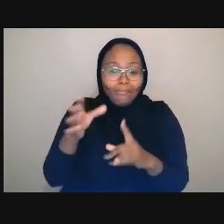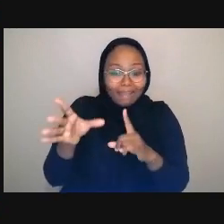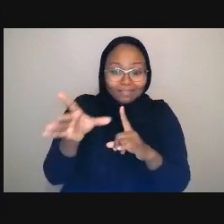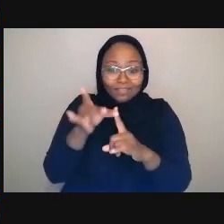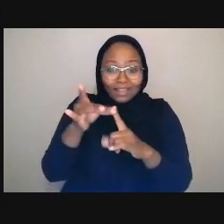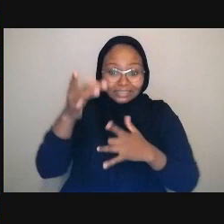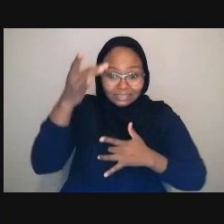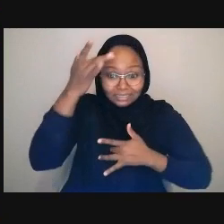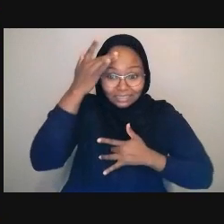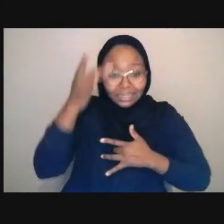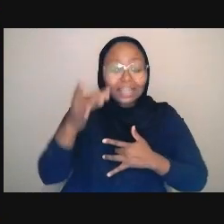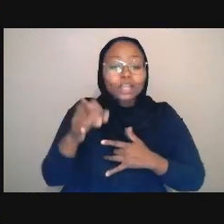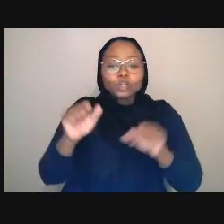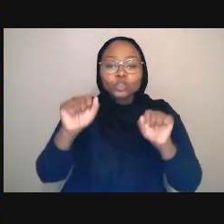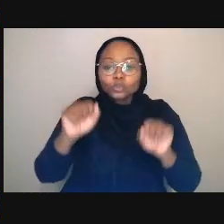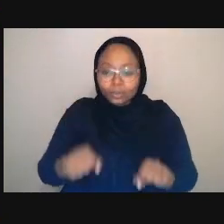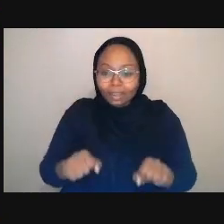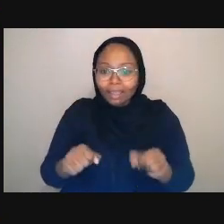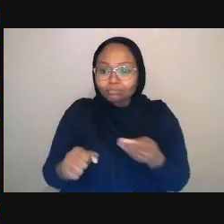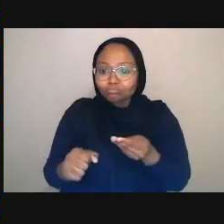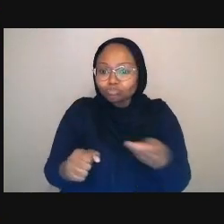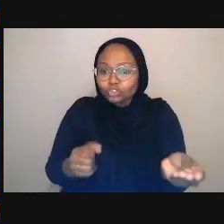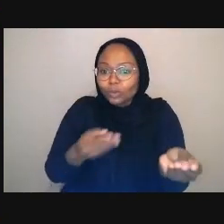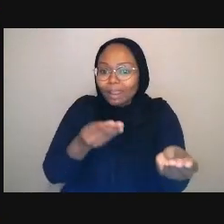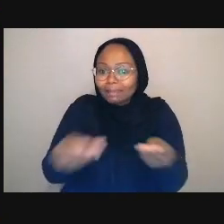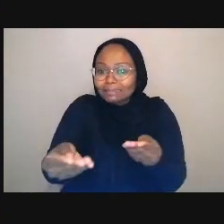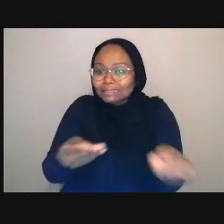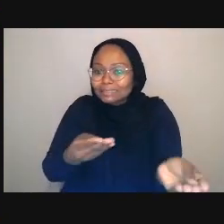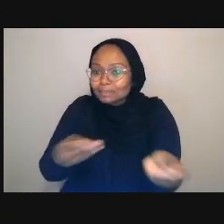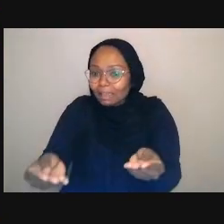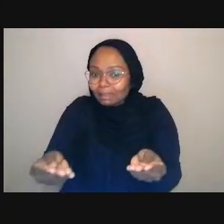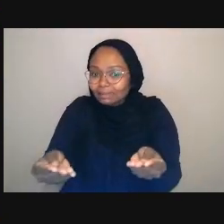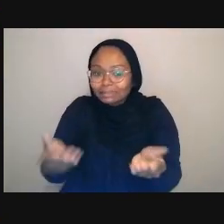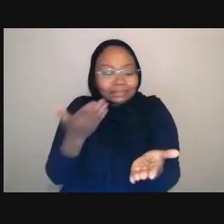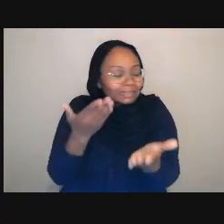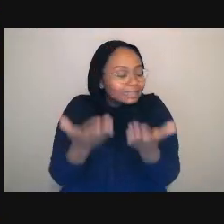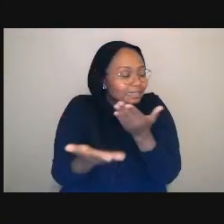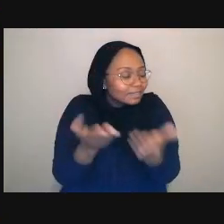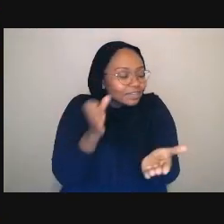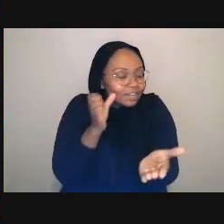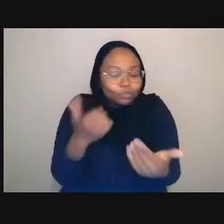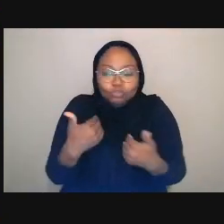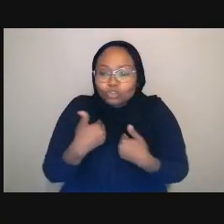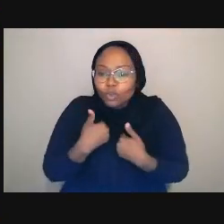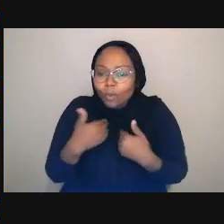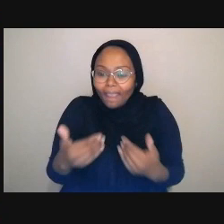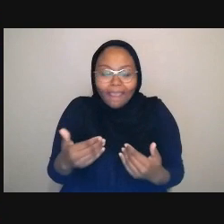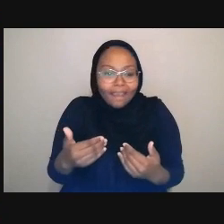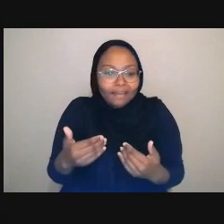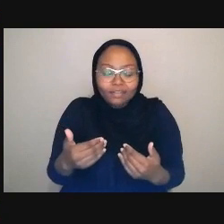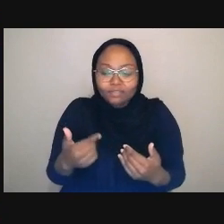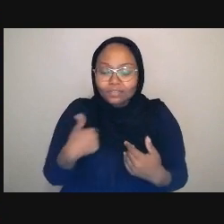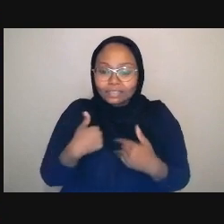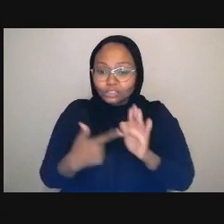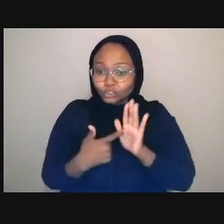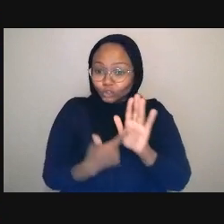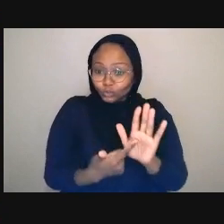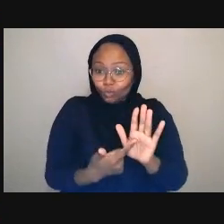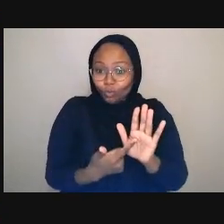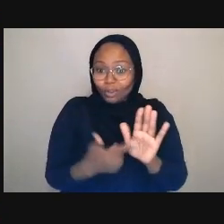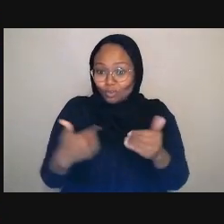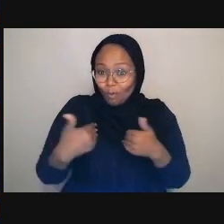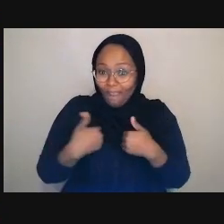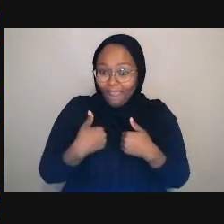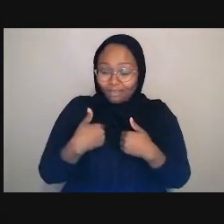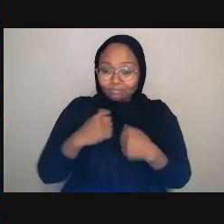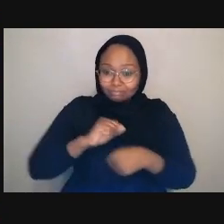that infection. Even if you have no symptoms or minimal symptoms, you're quite capable of